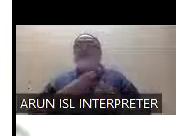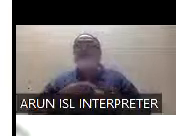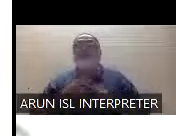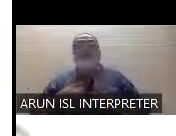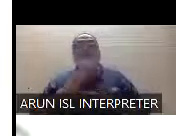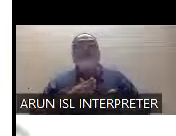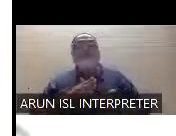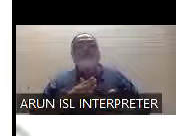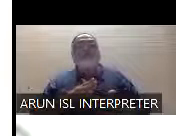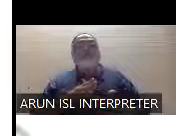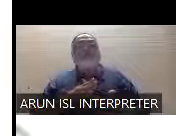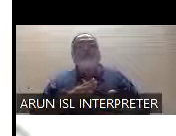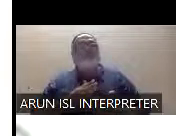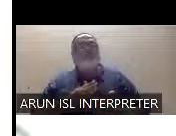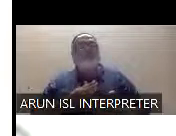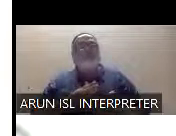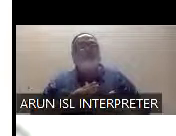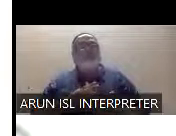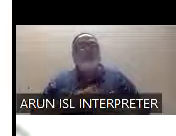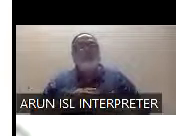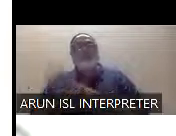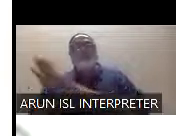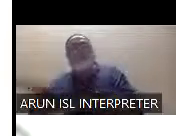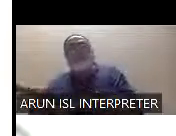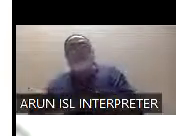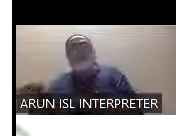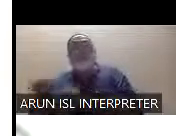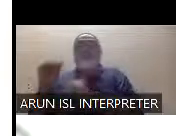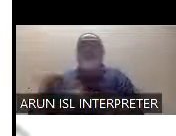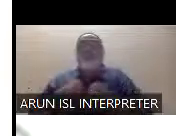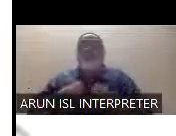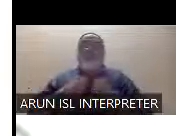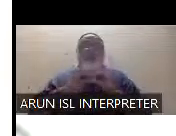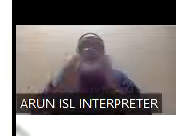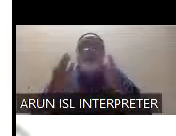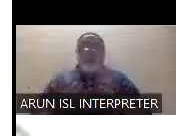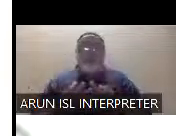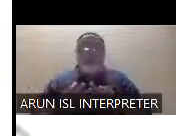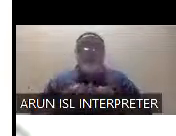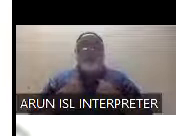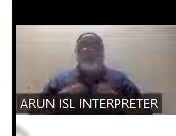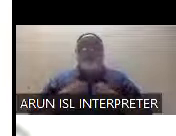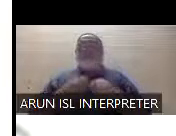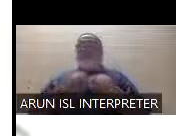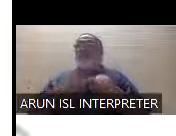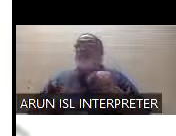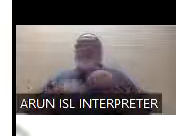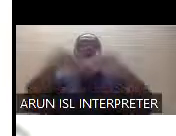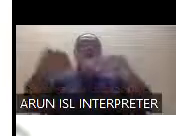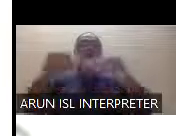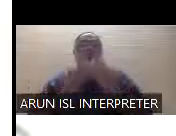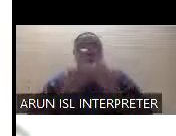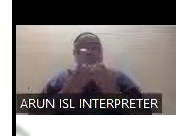it? We'll be completely dependent either on a family or somebody else. We cannot go out for schooling,